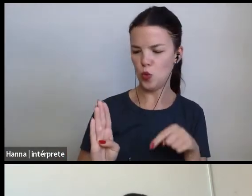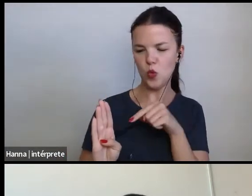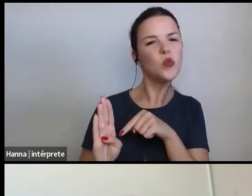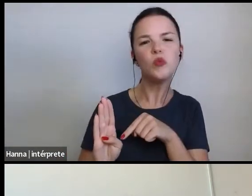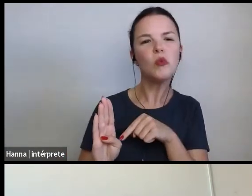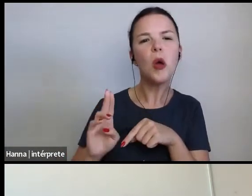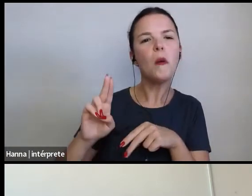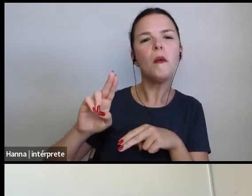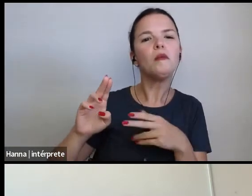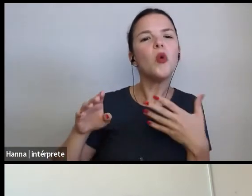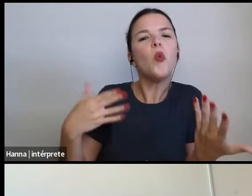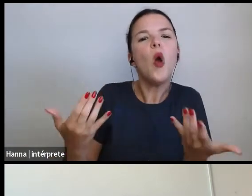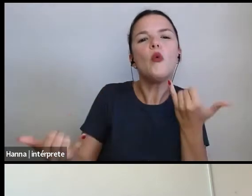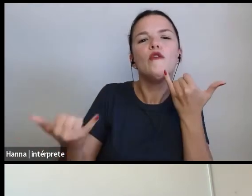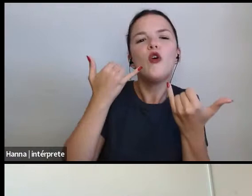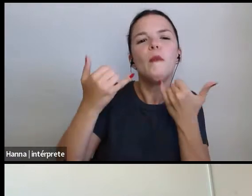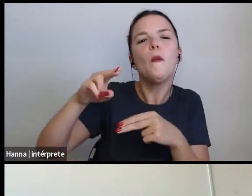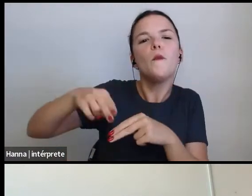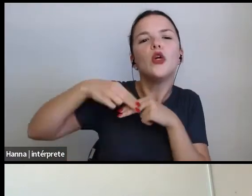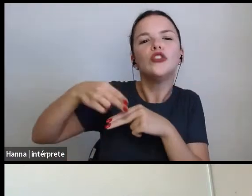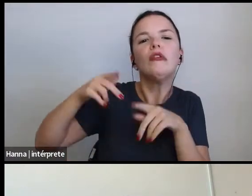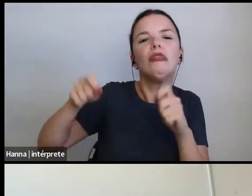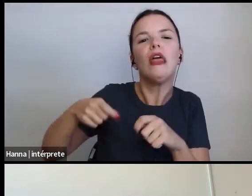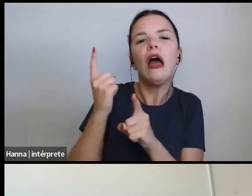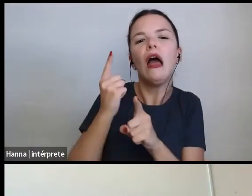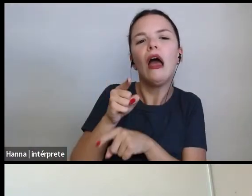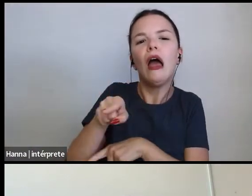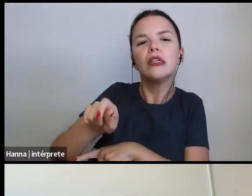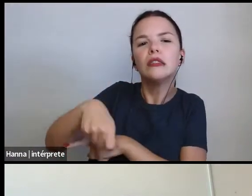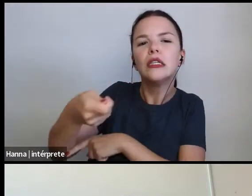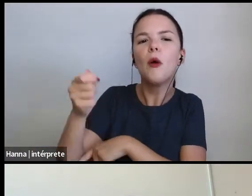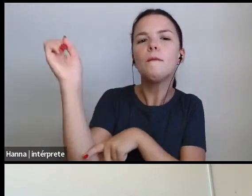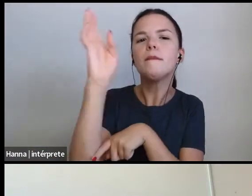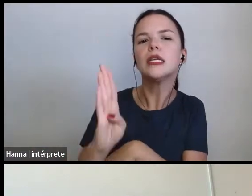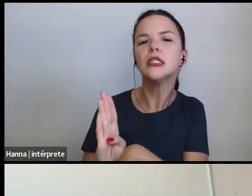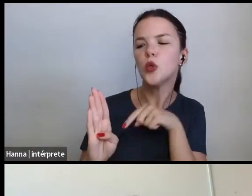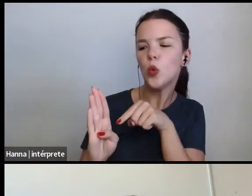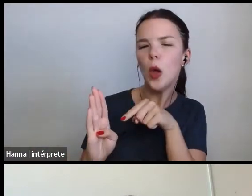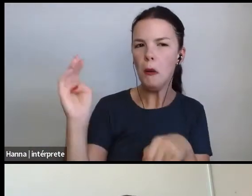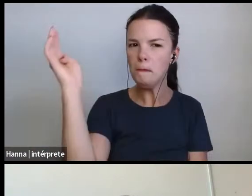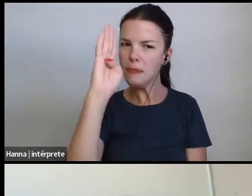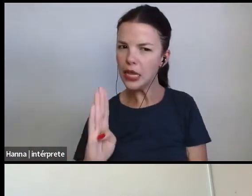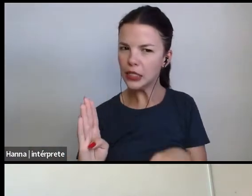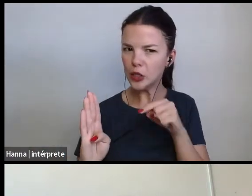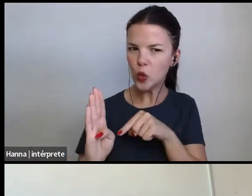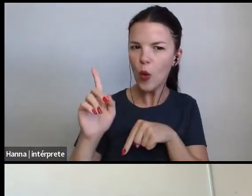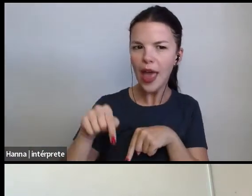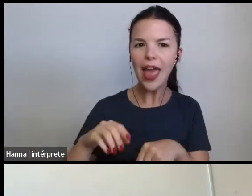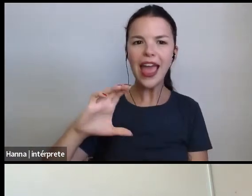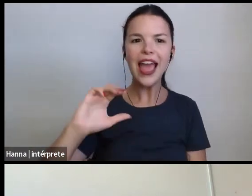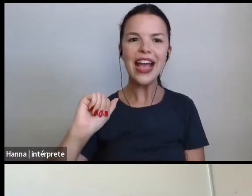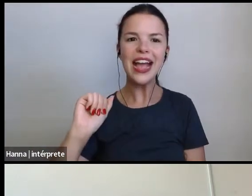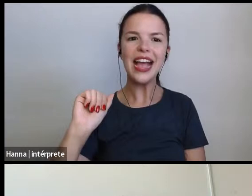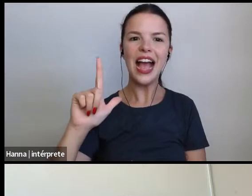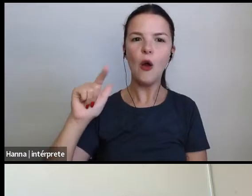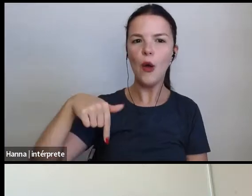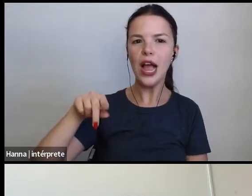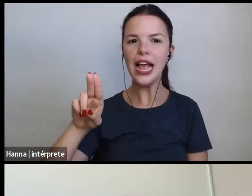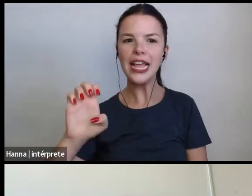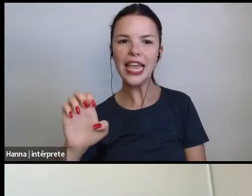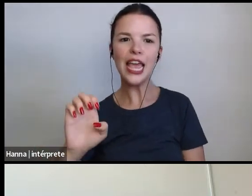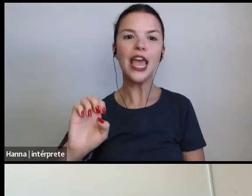information could be recovered in order to classify them as a calc of formers by